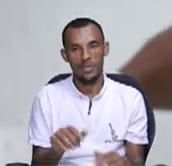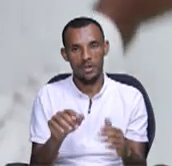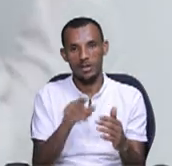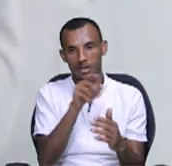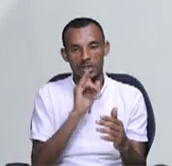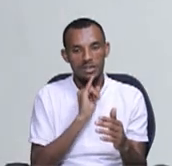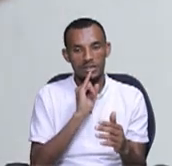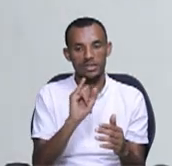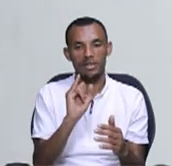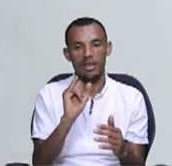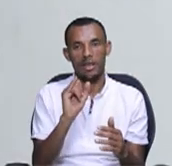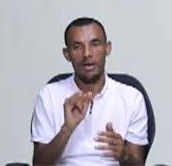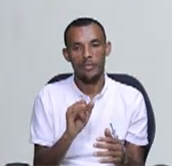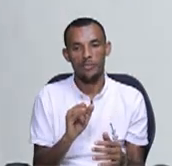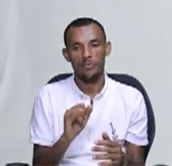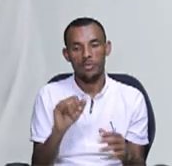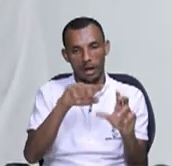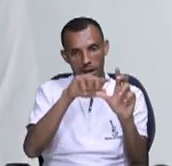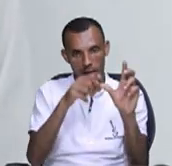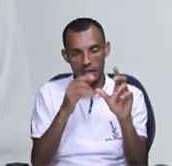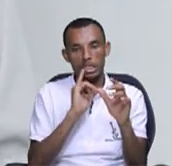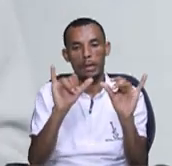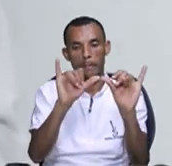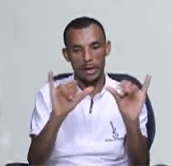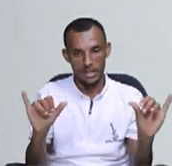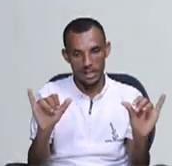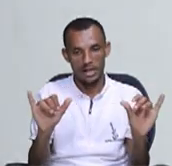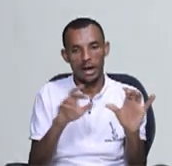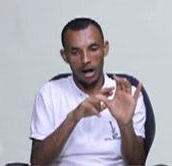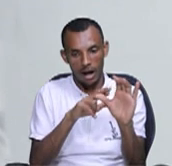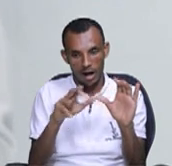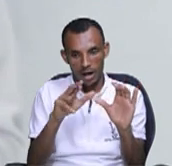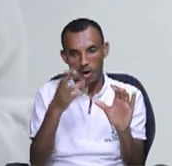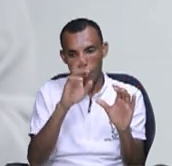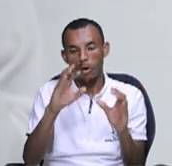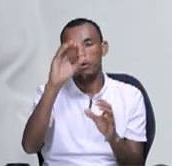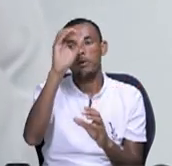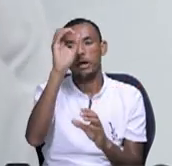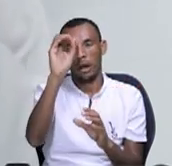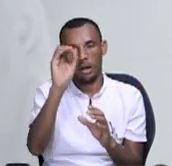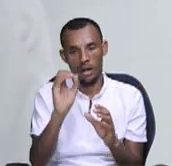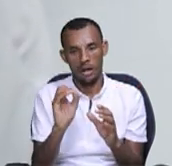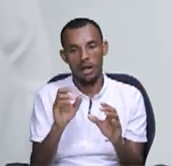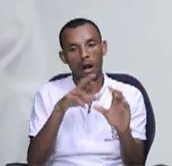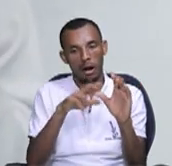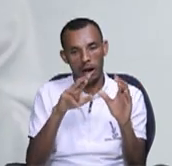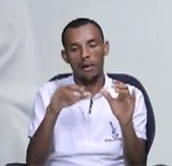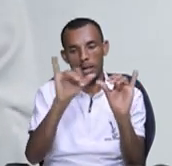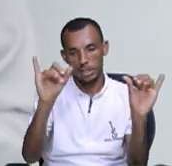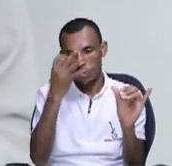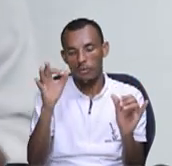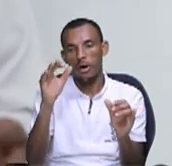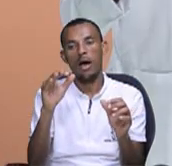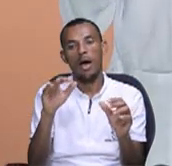There is a angle is measured by in radian or in degree. Therefore, radian measure of